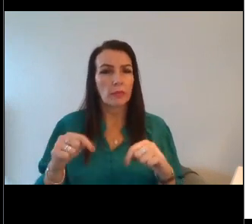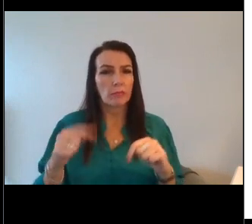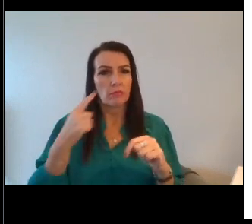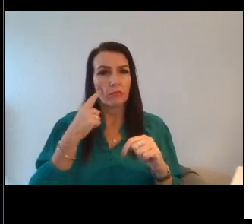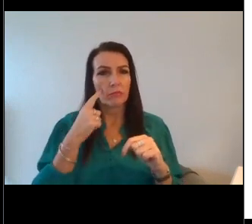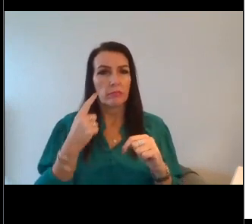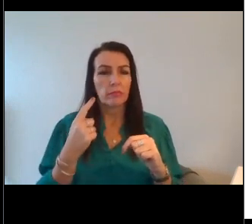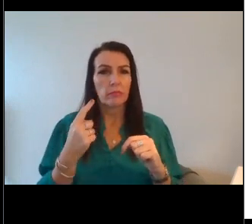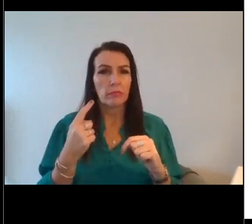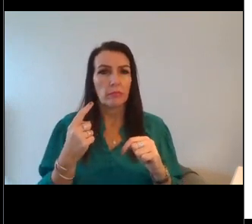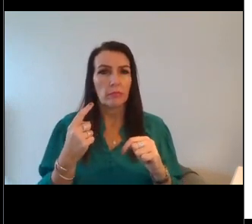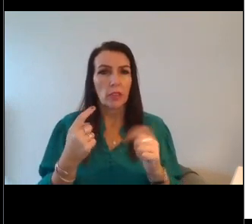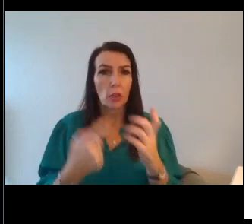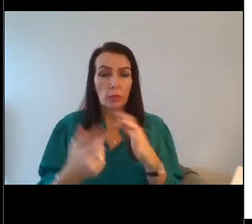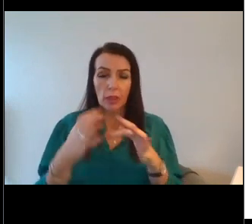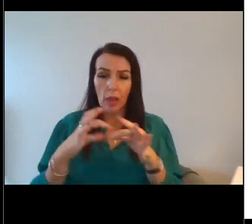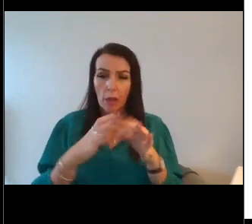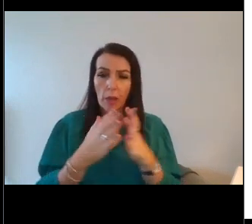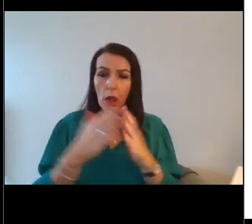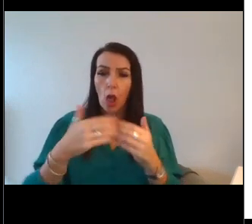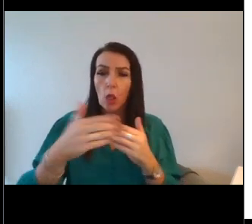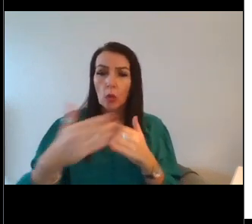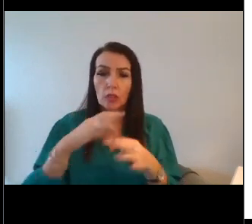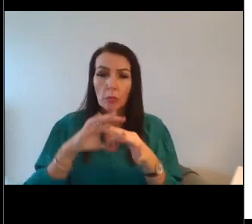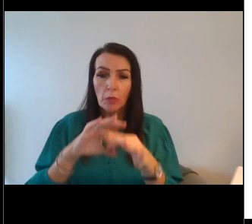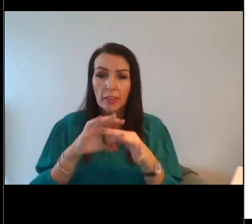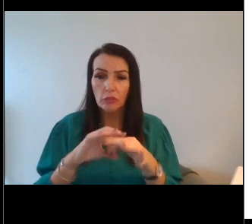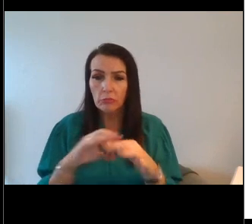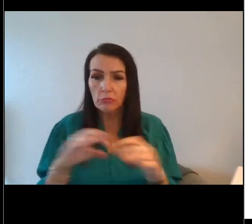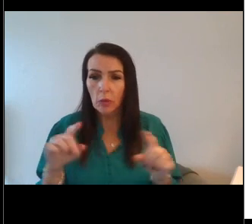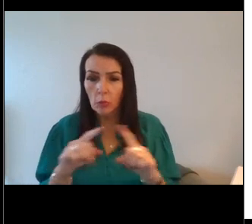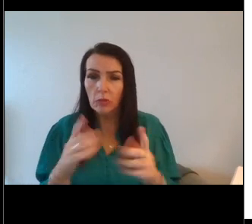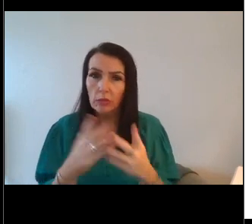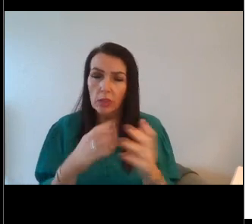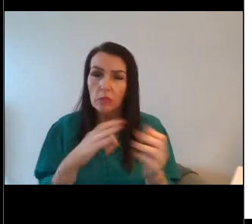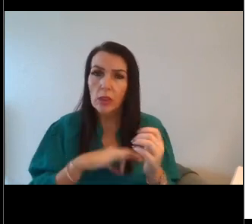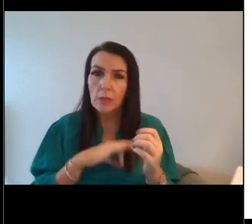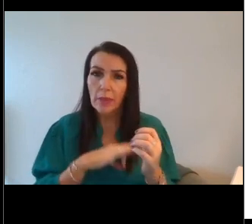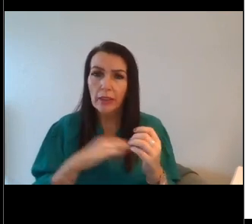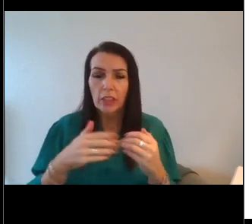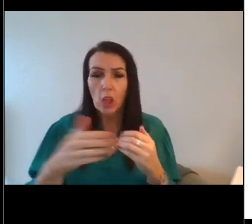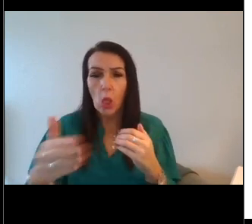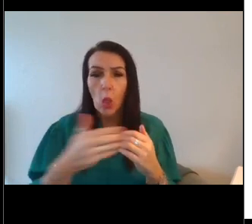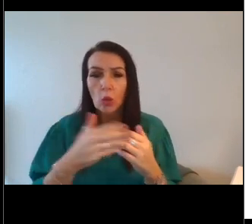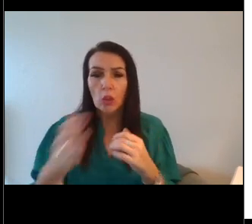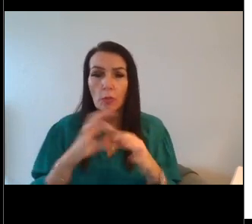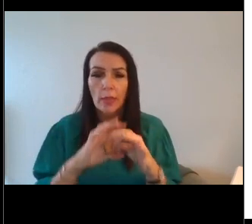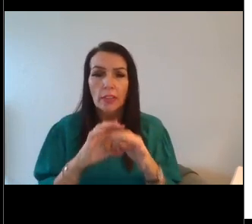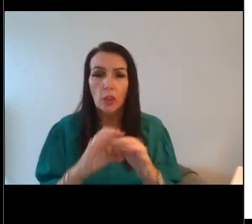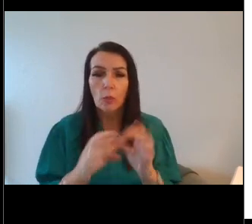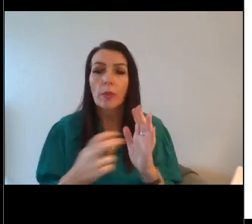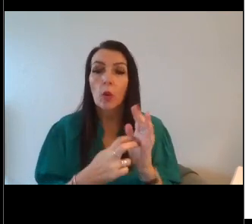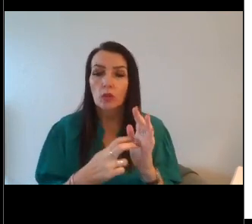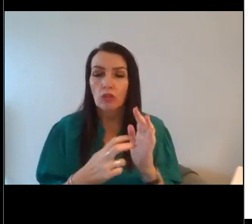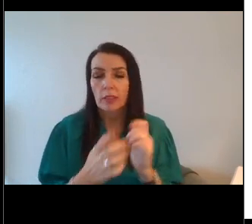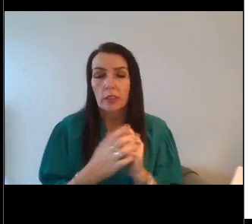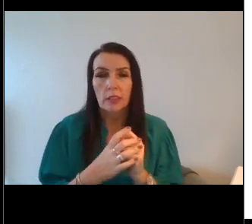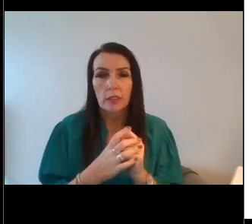a long-term relationship with contractor? And I think there is real benefit in getting to a long-term relationship with a contractor rather